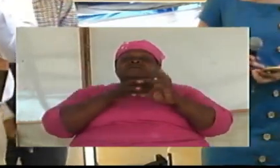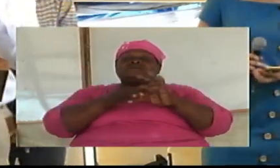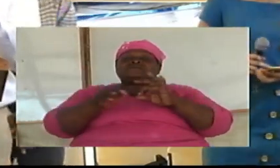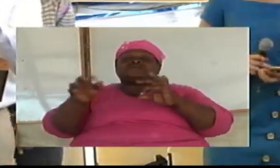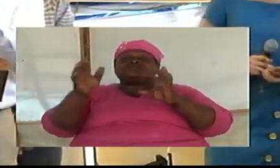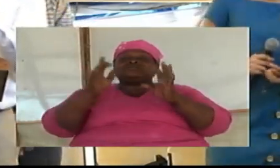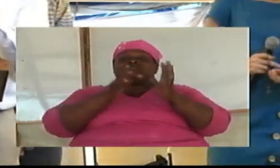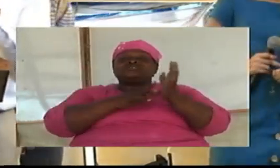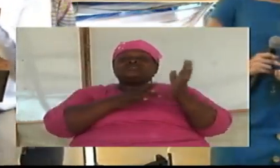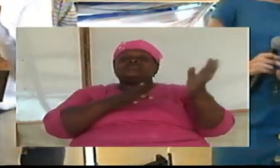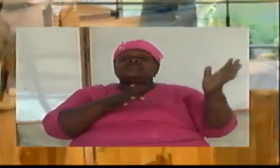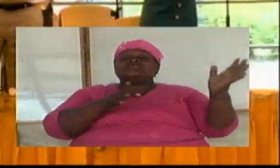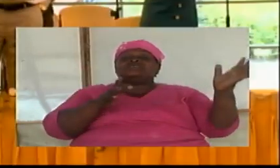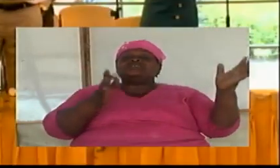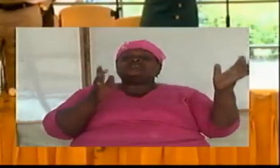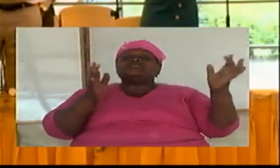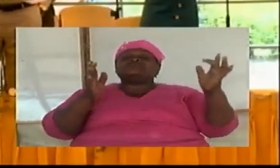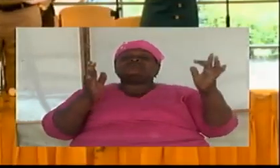of